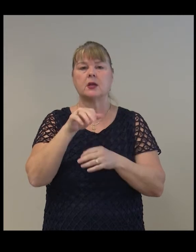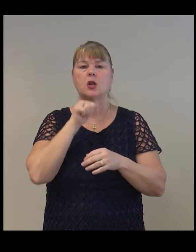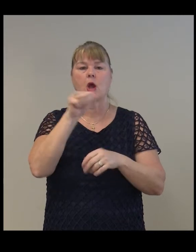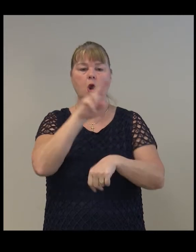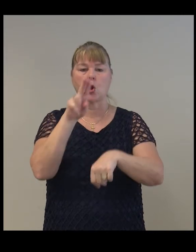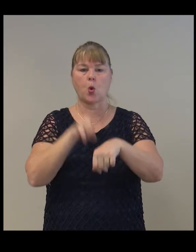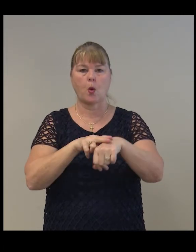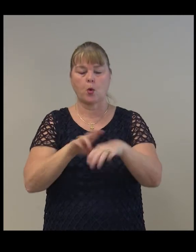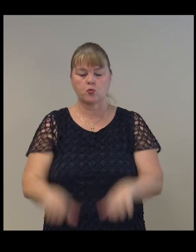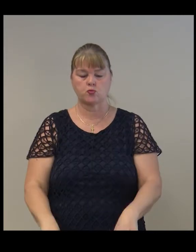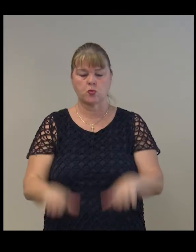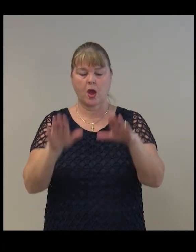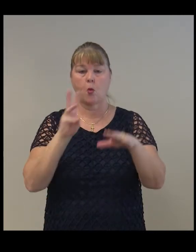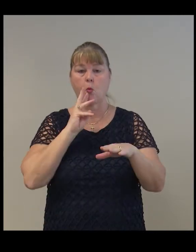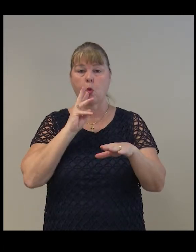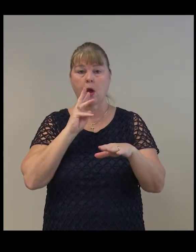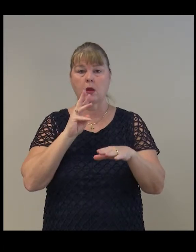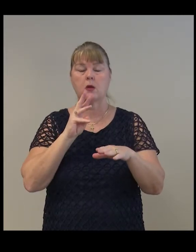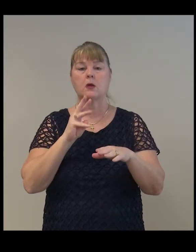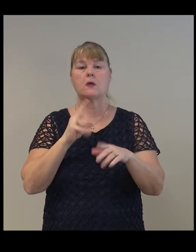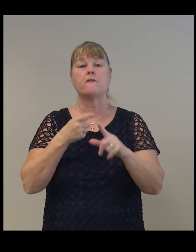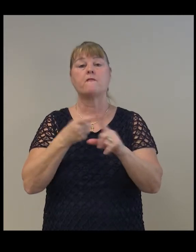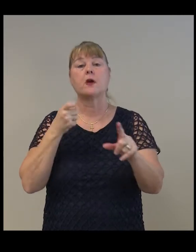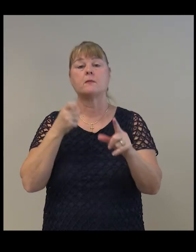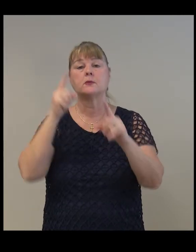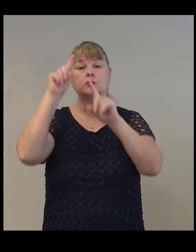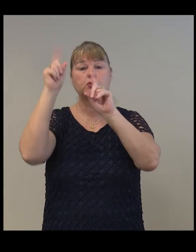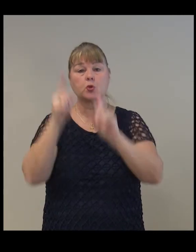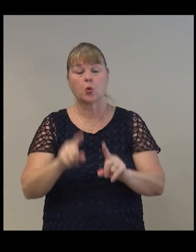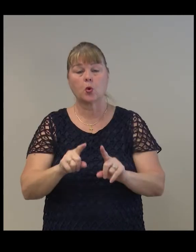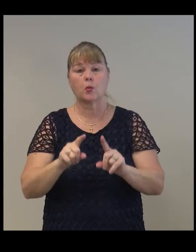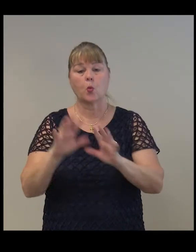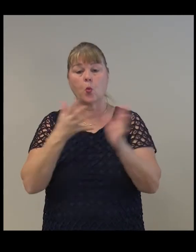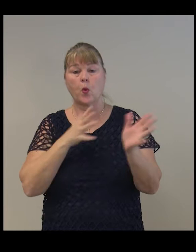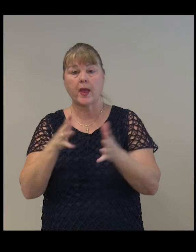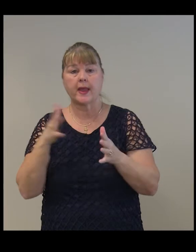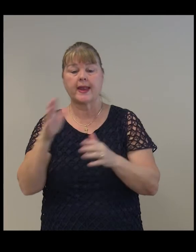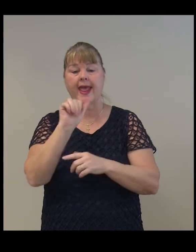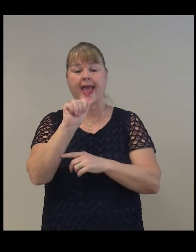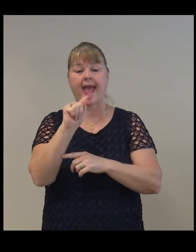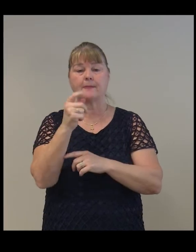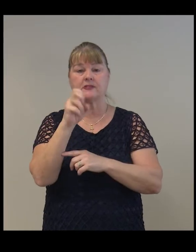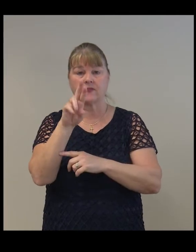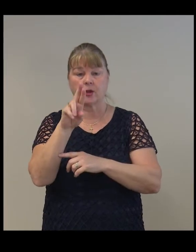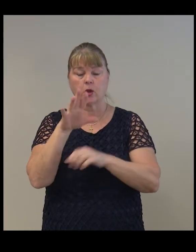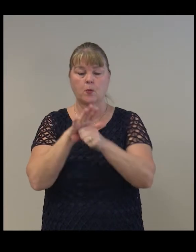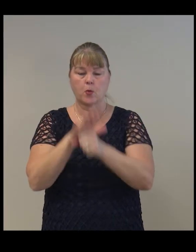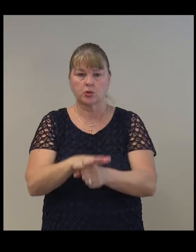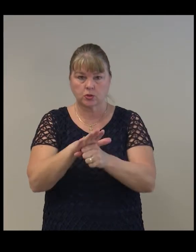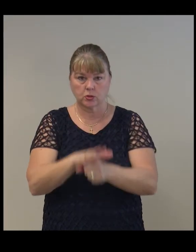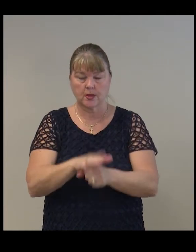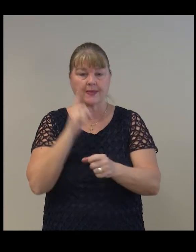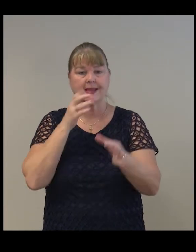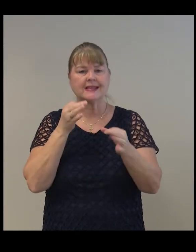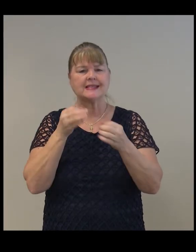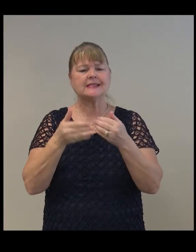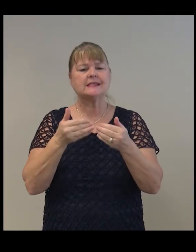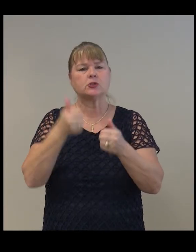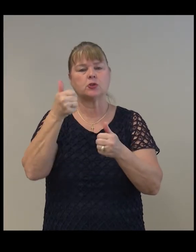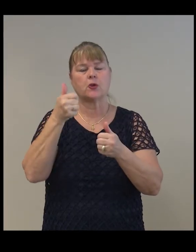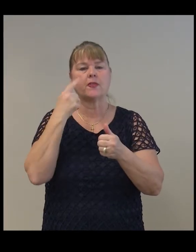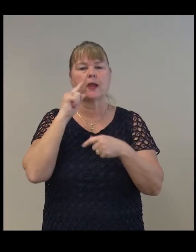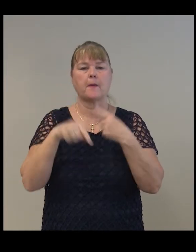level generated by storm-driven winds and atmospheric pressure. But I think it's easier to explain storm surge by thinking of an